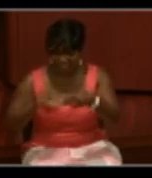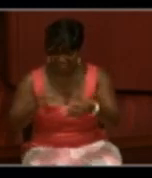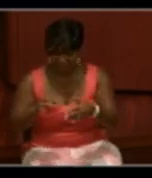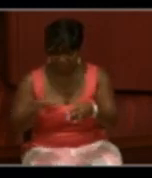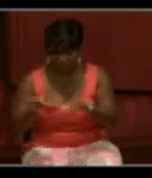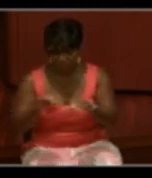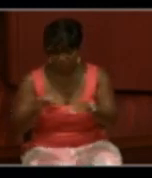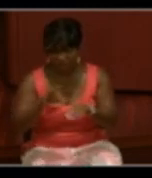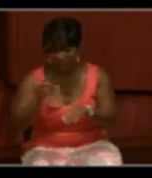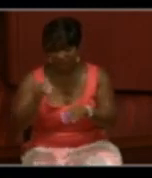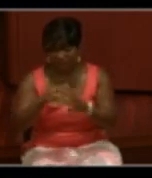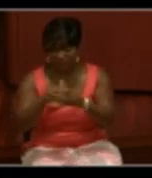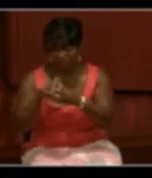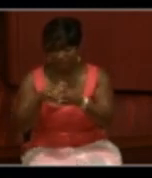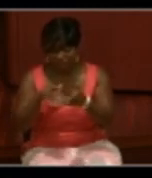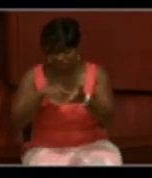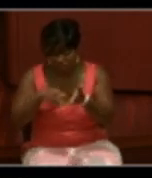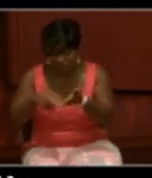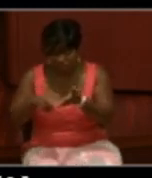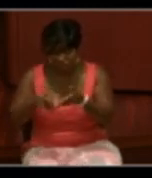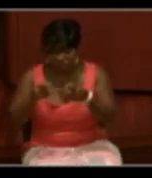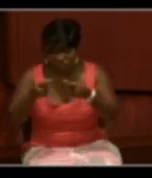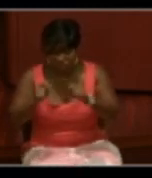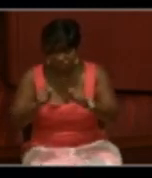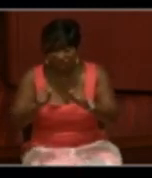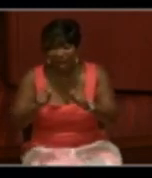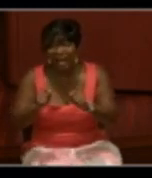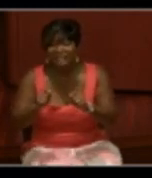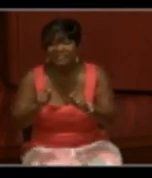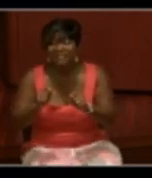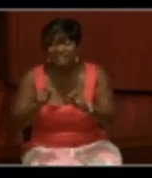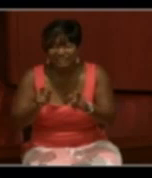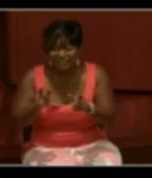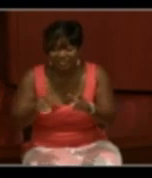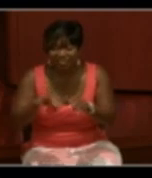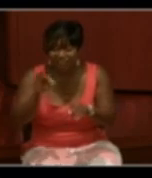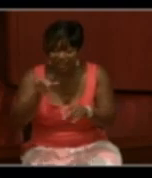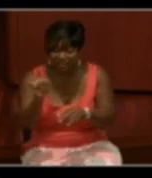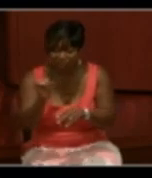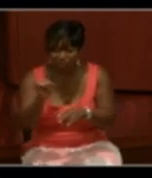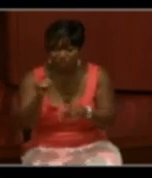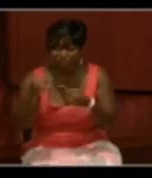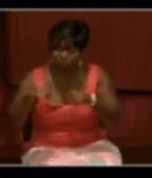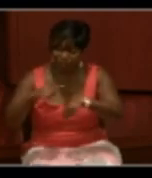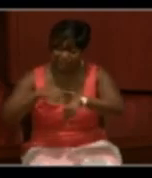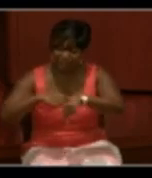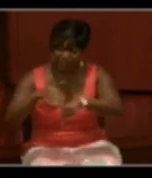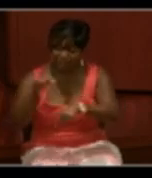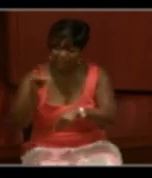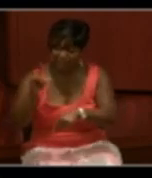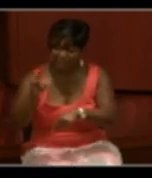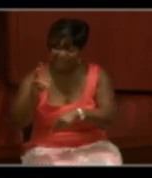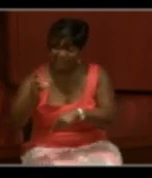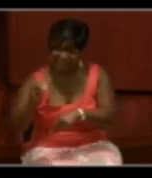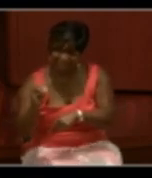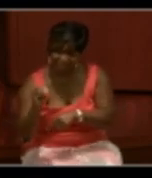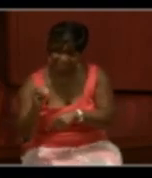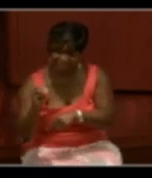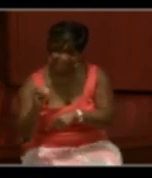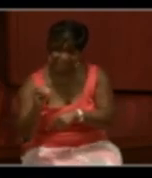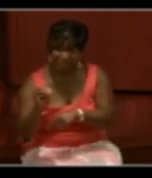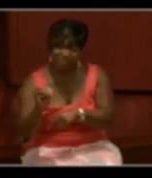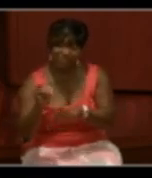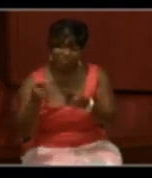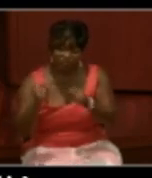African-American research and you're trying to break that 1870 barrier and trying to get back into some of the